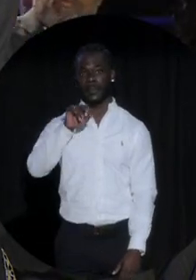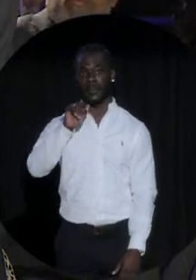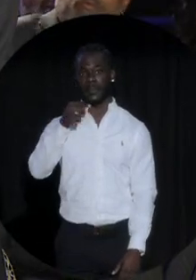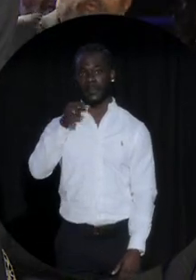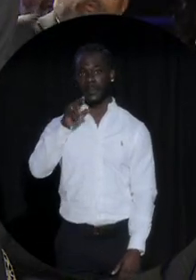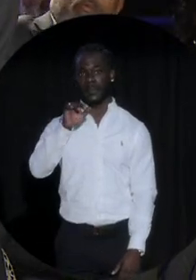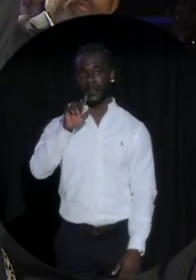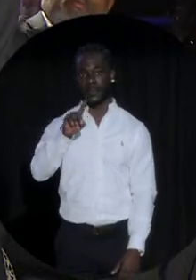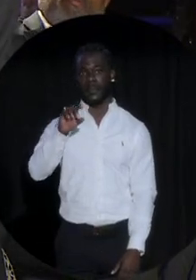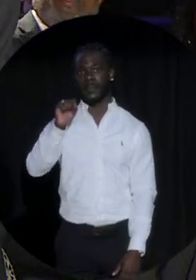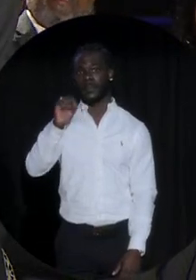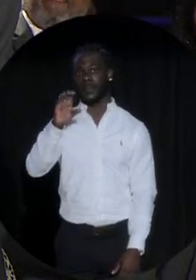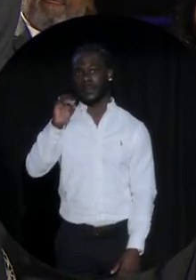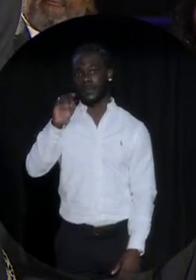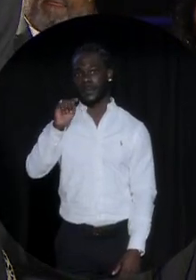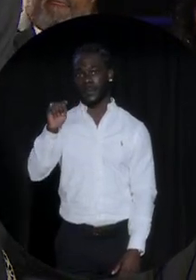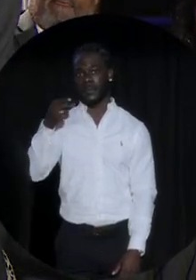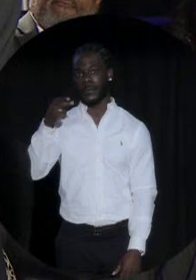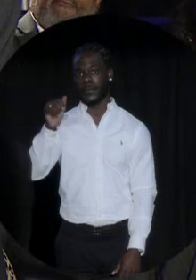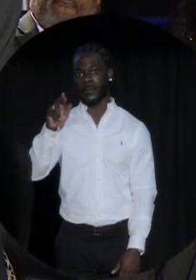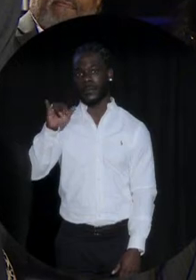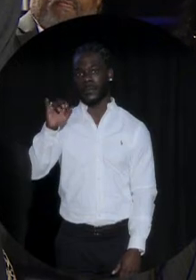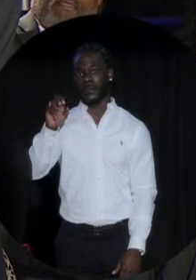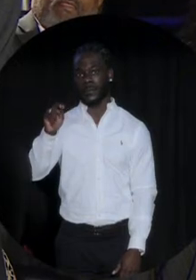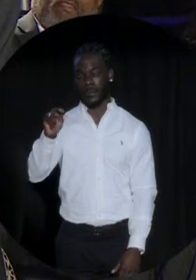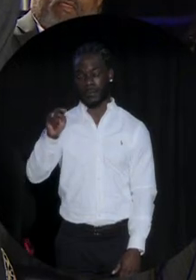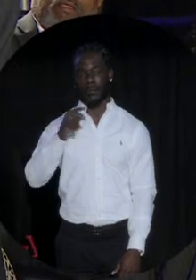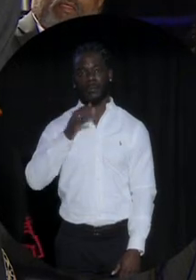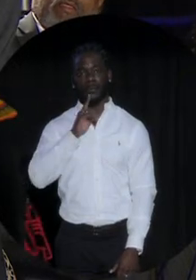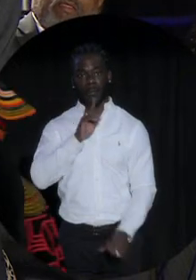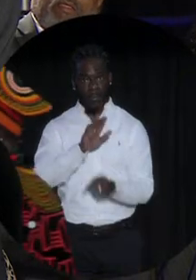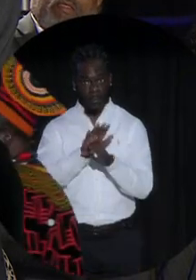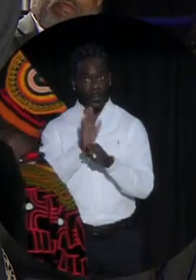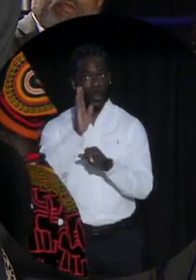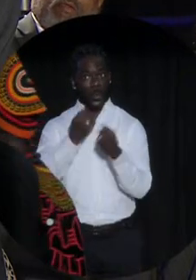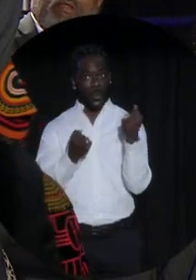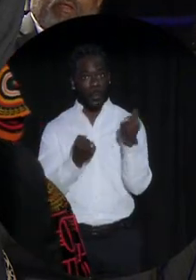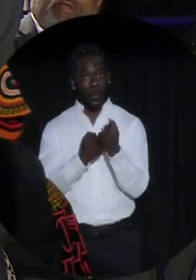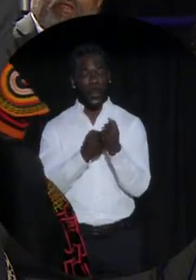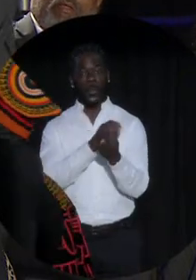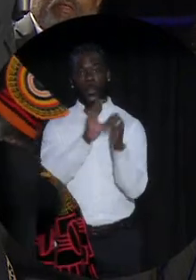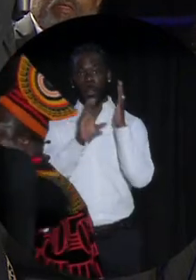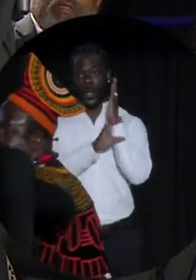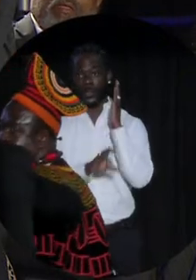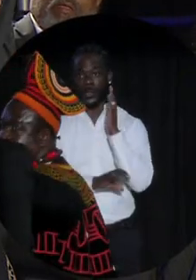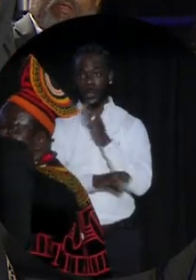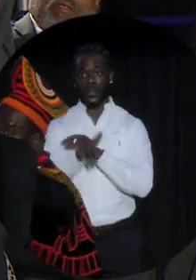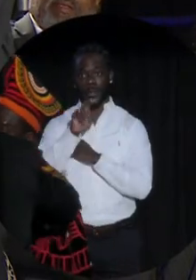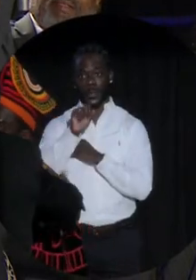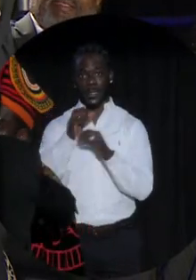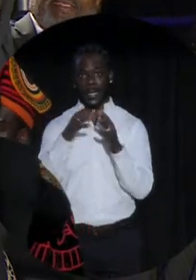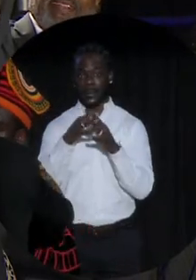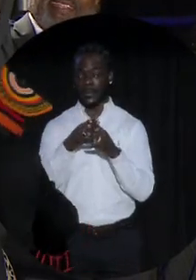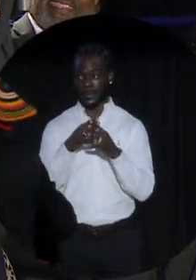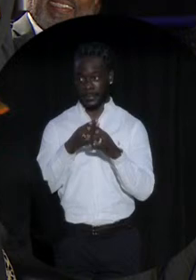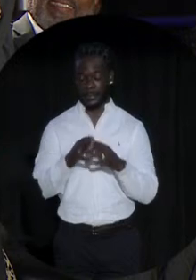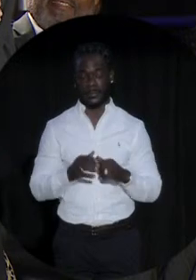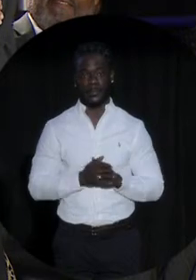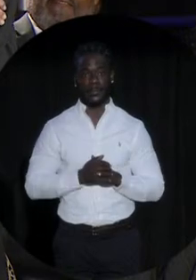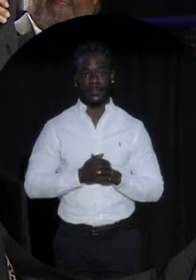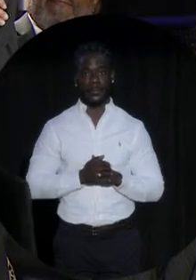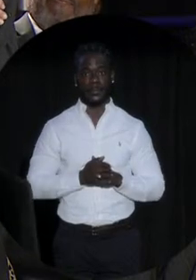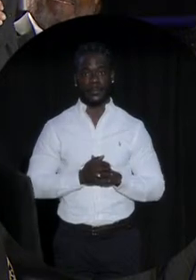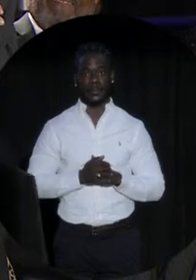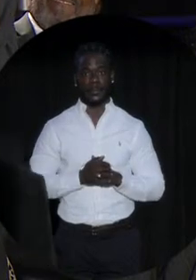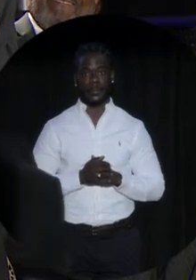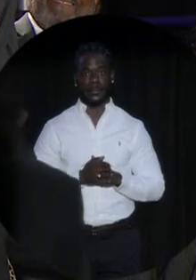Scott Harrison. Do solemnly swear. Do solemnly swear. That I will support the Constitution of the United States. That I will support the